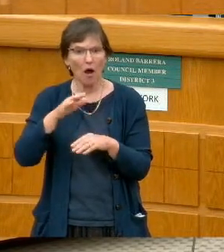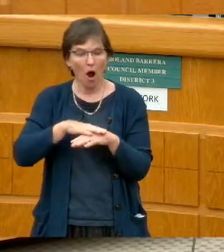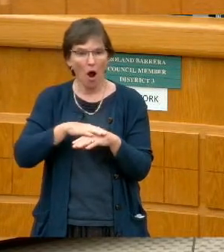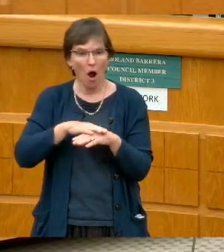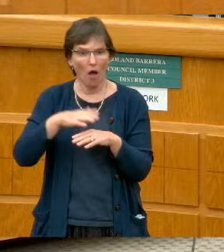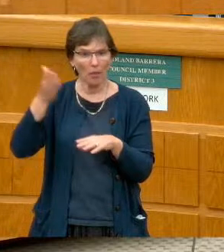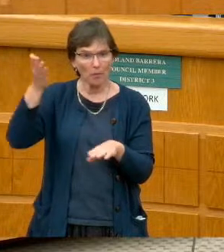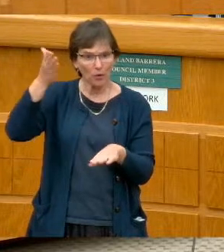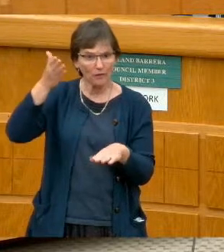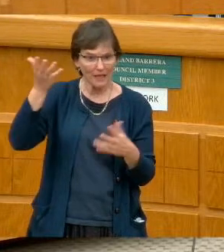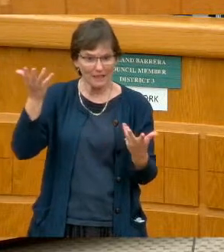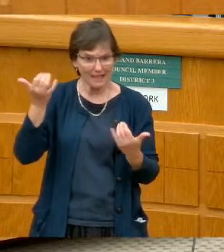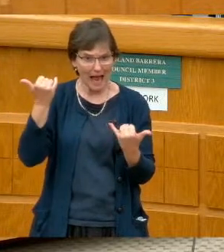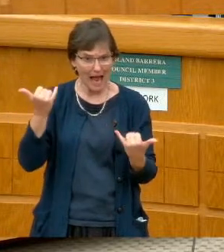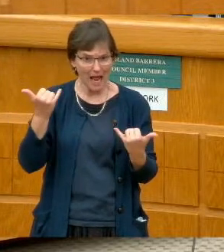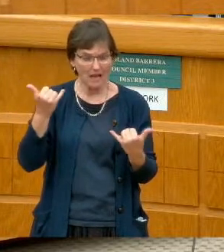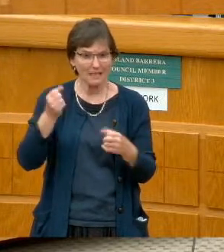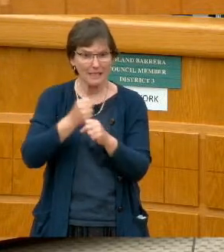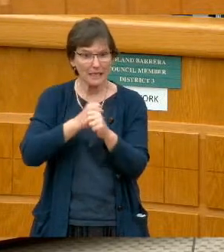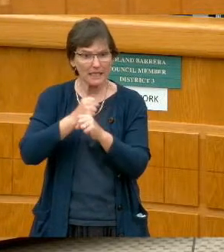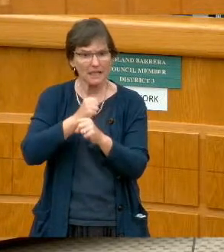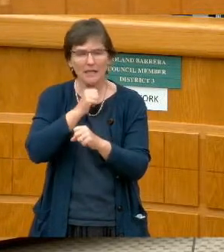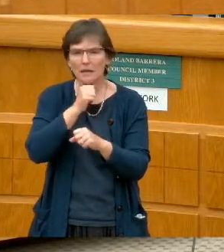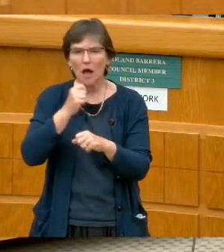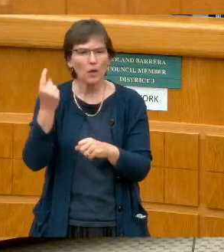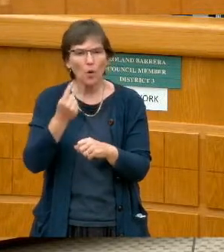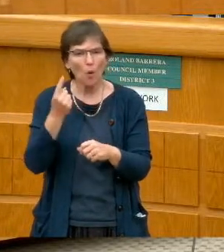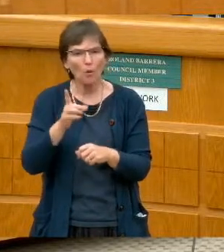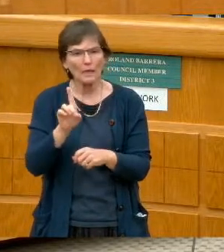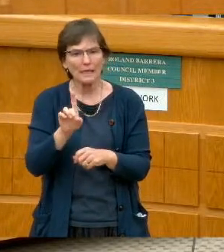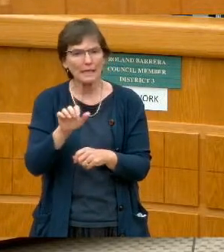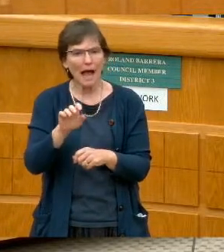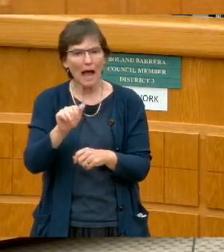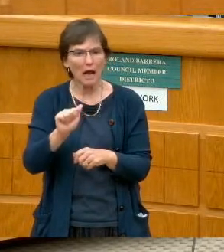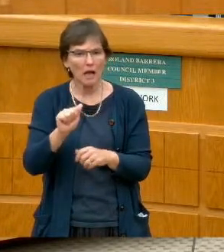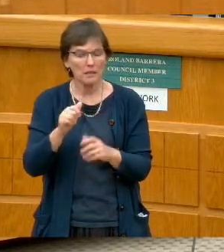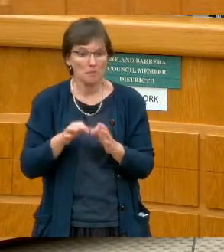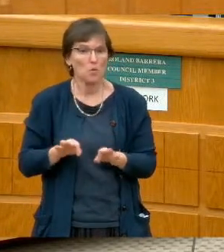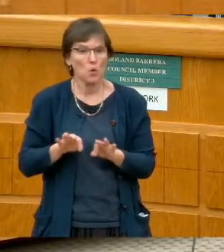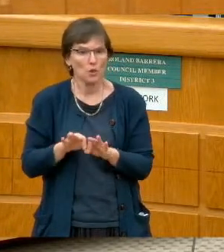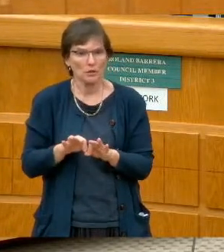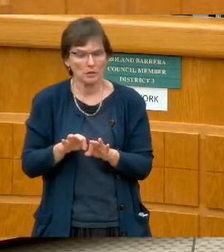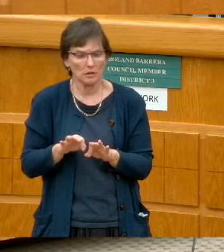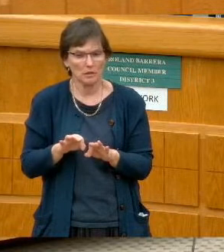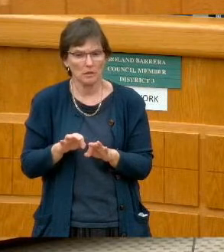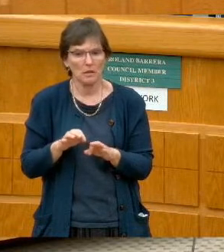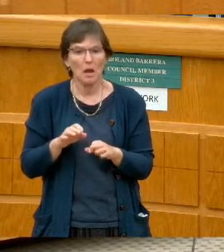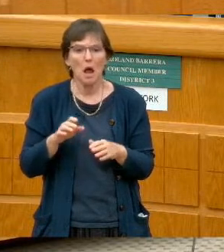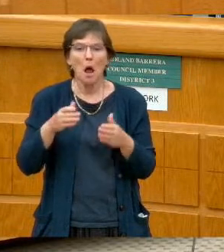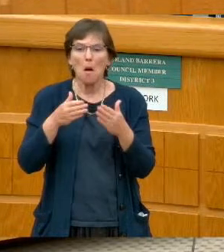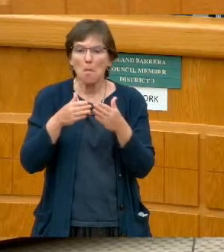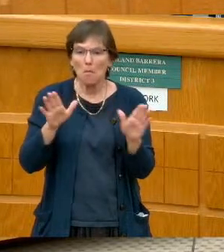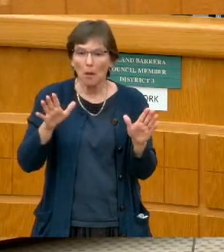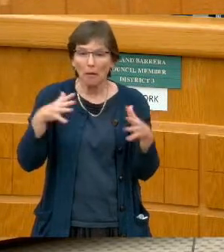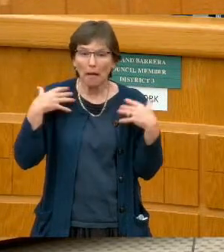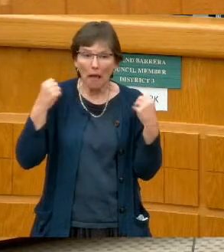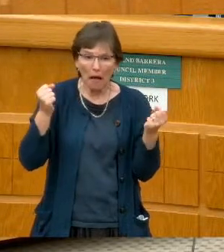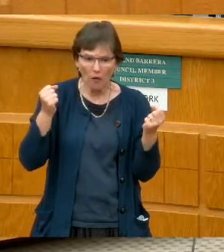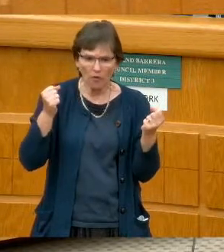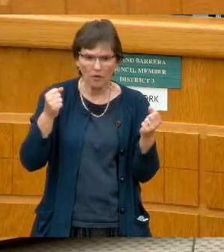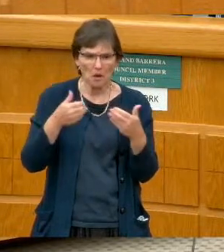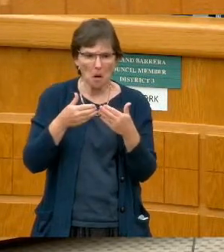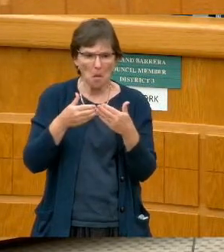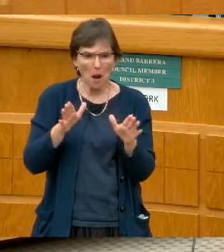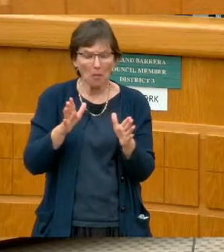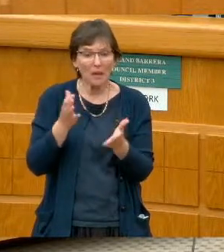only piece of data that matters to me, although it's very telling. Public health, public